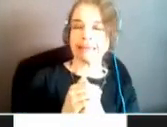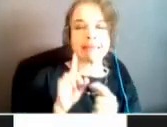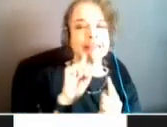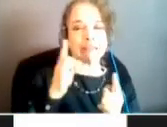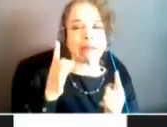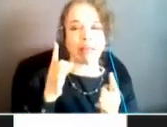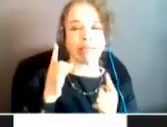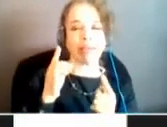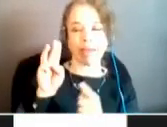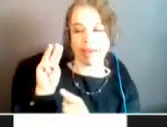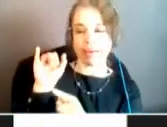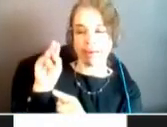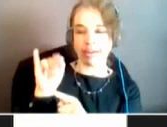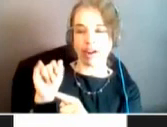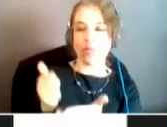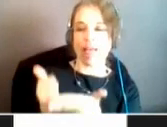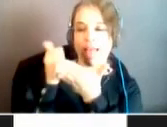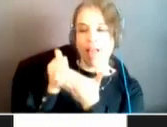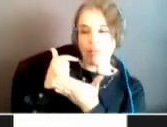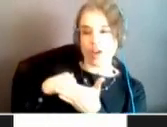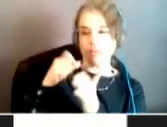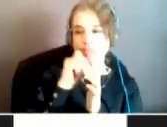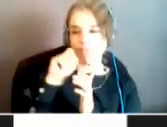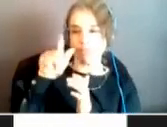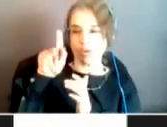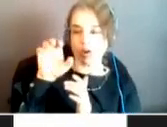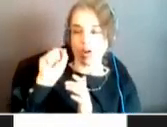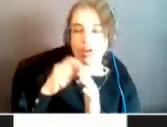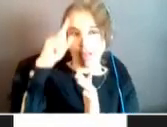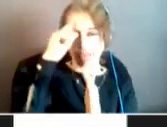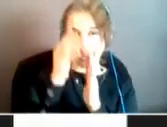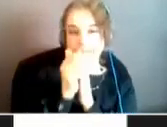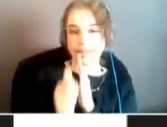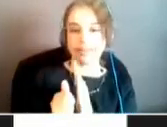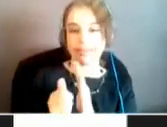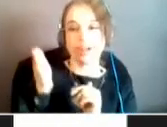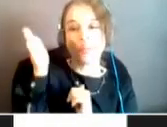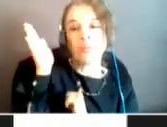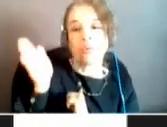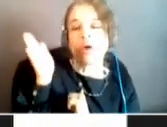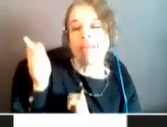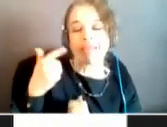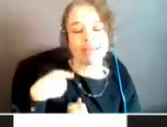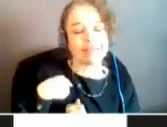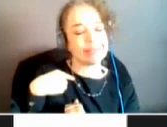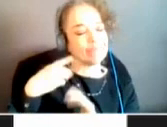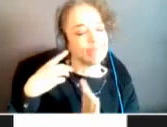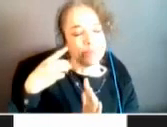helping me with the slides. And I just wanted to acknowledge Jocelyn's presentation because I think that